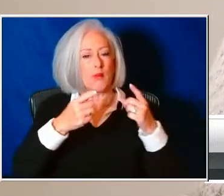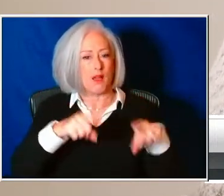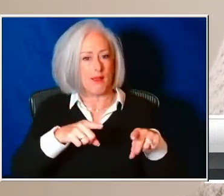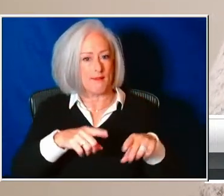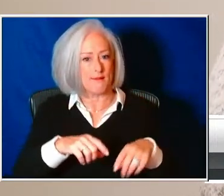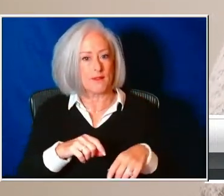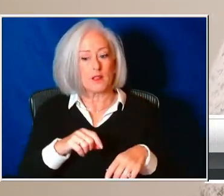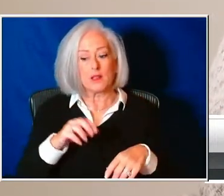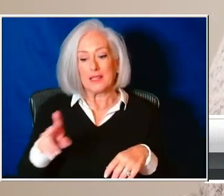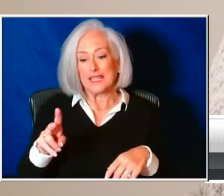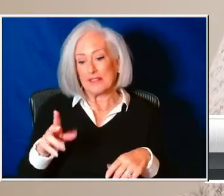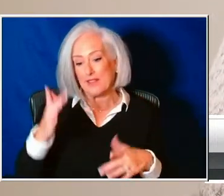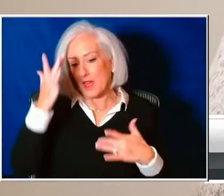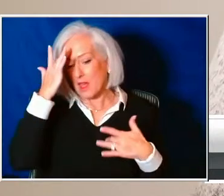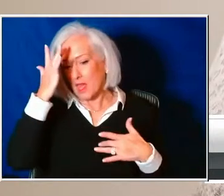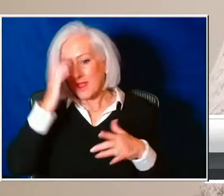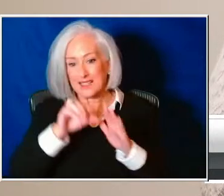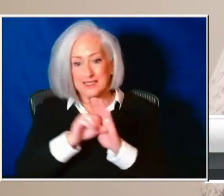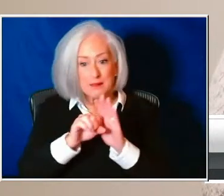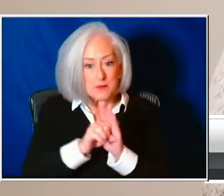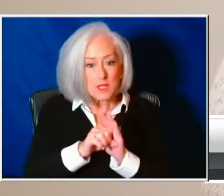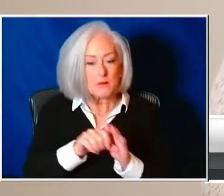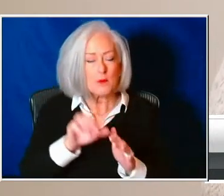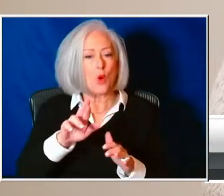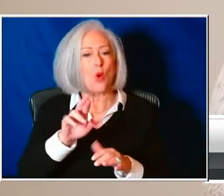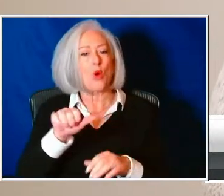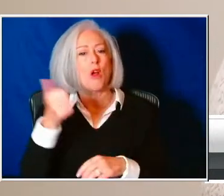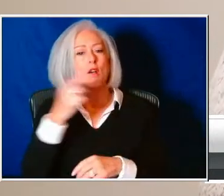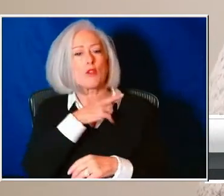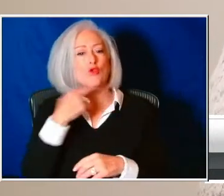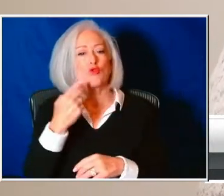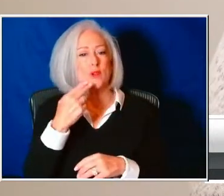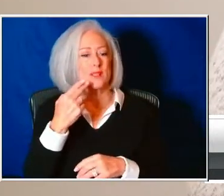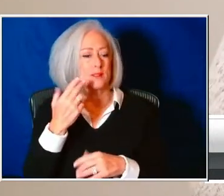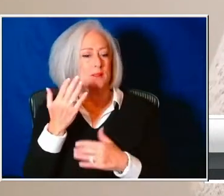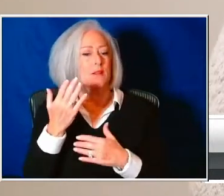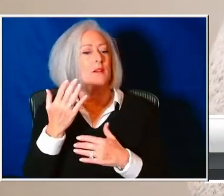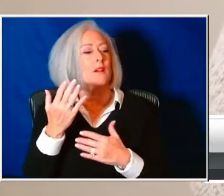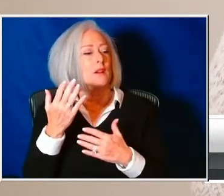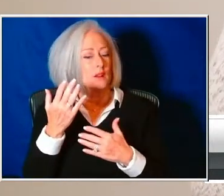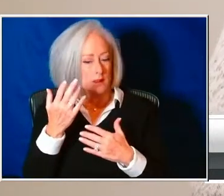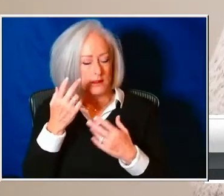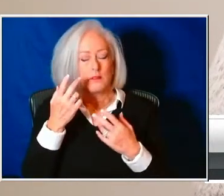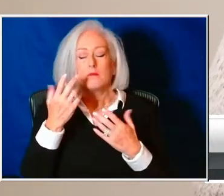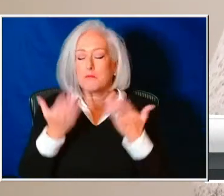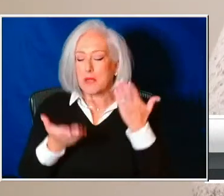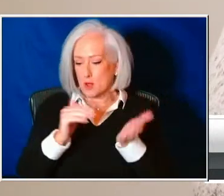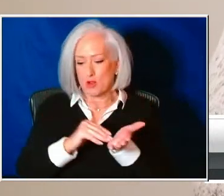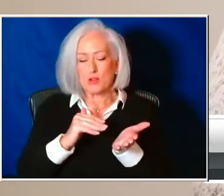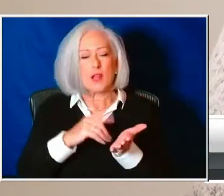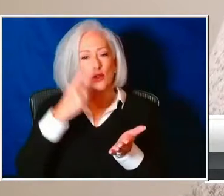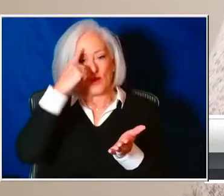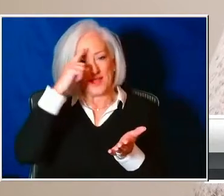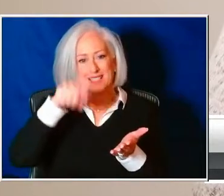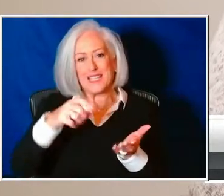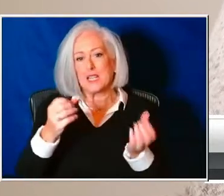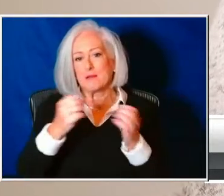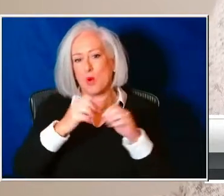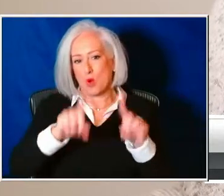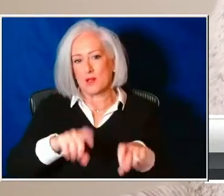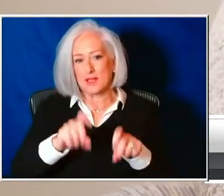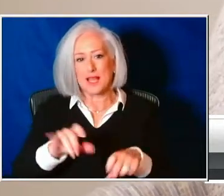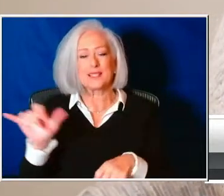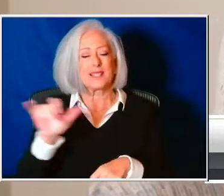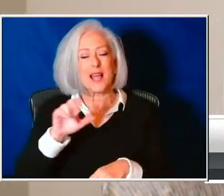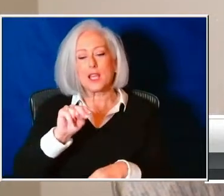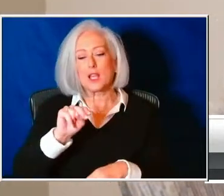some other risk factors the doctor might think they need to have, like a nuclear stress test that's going to check for those blockages. If you